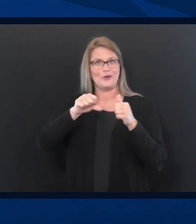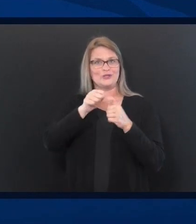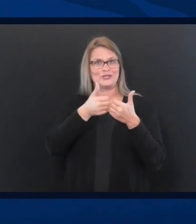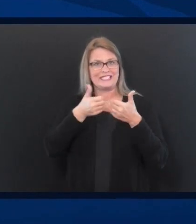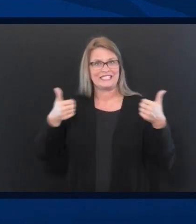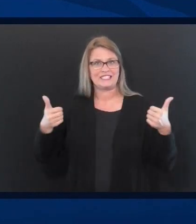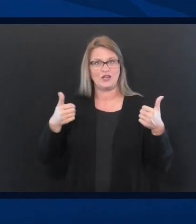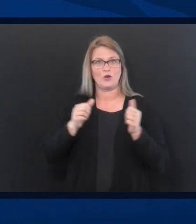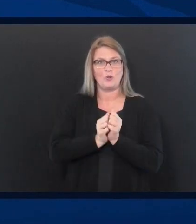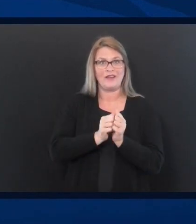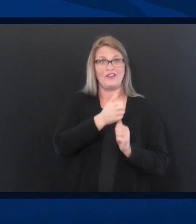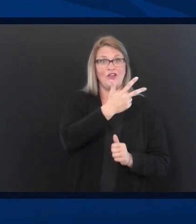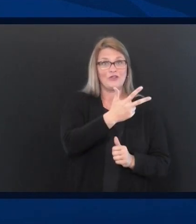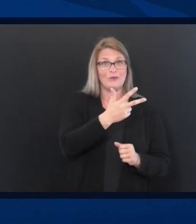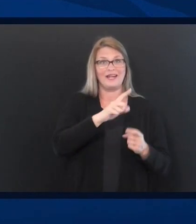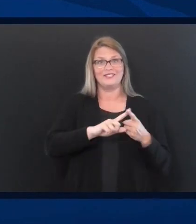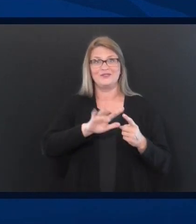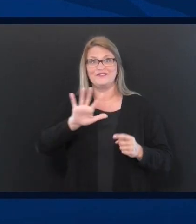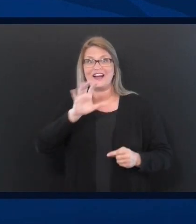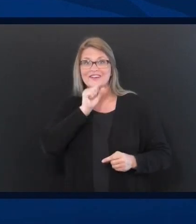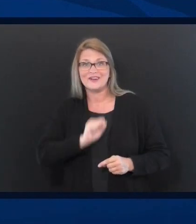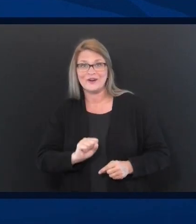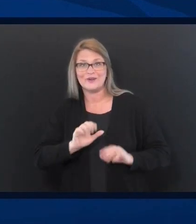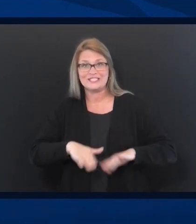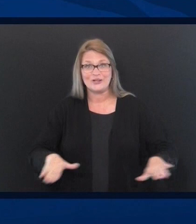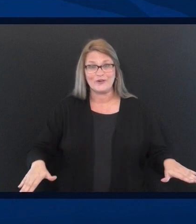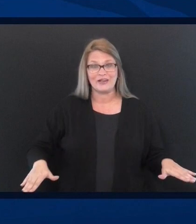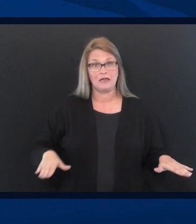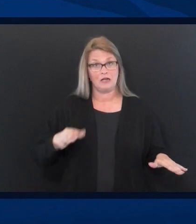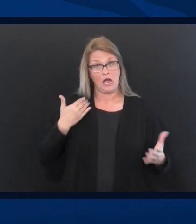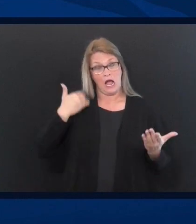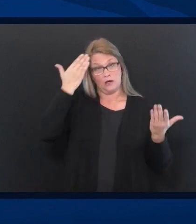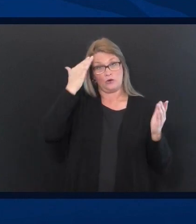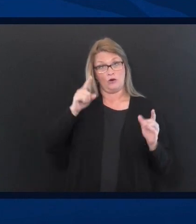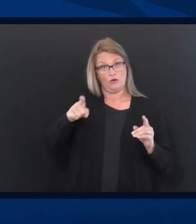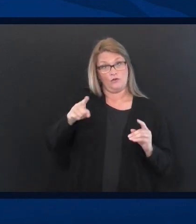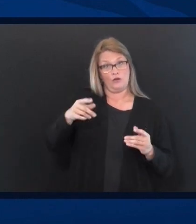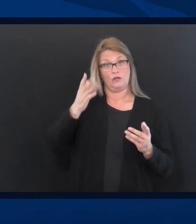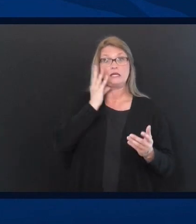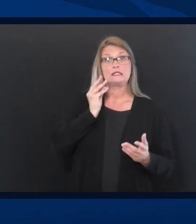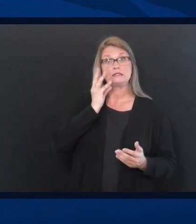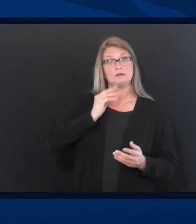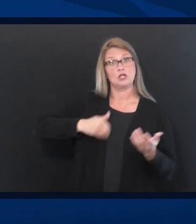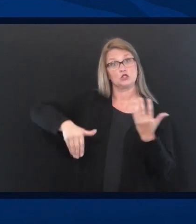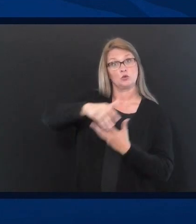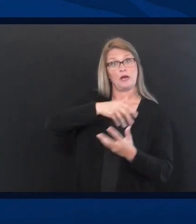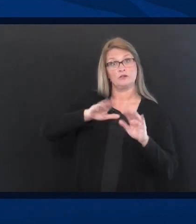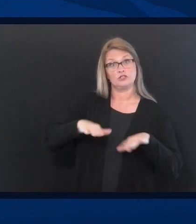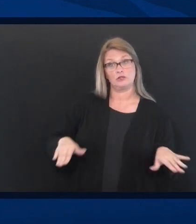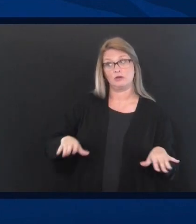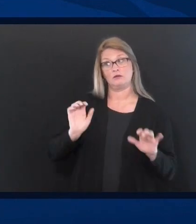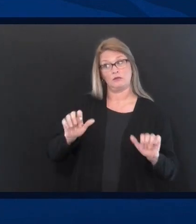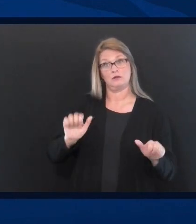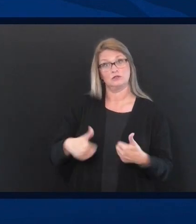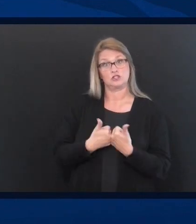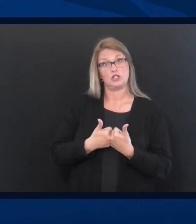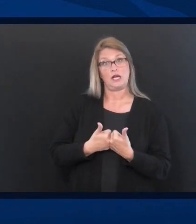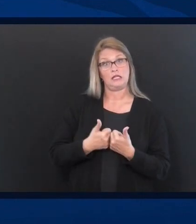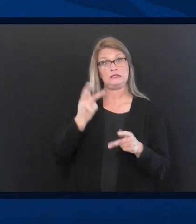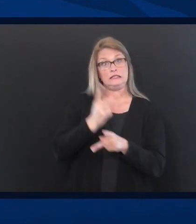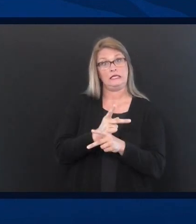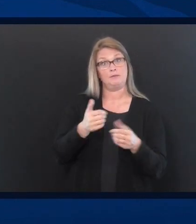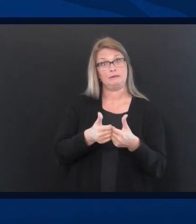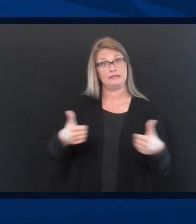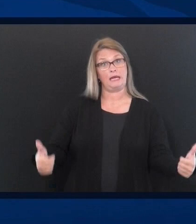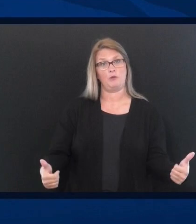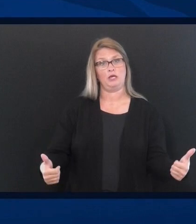3 to 5 to 6 year olds? I don't know if you've been around children, but that might be a challenge. And for the testing that you've